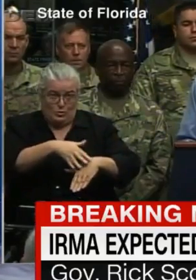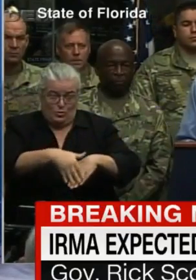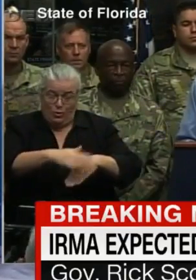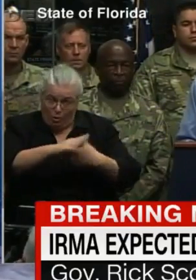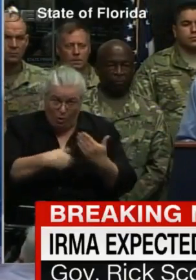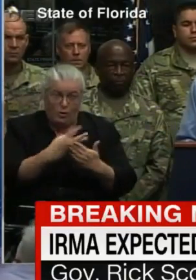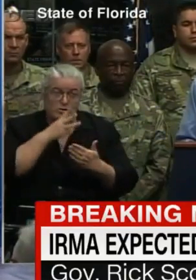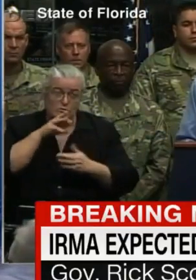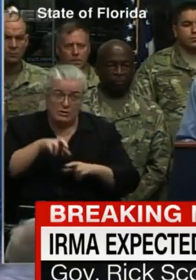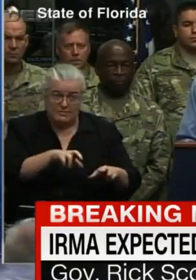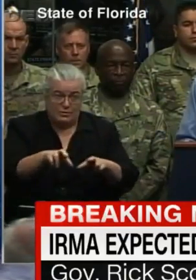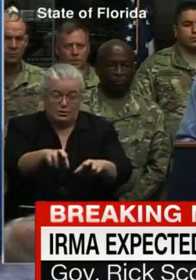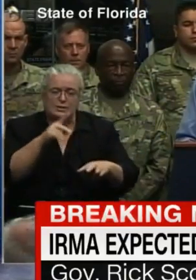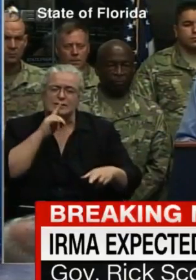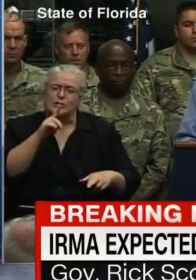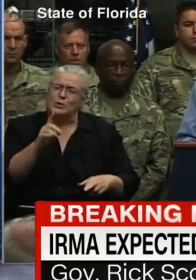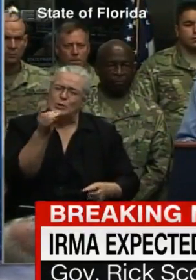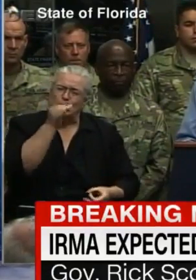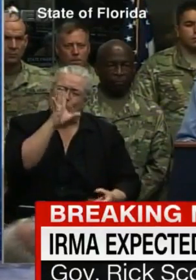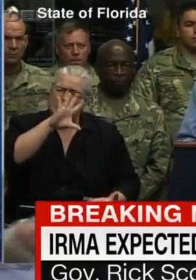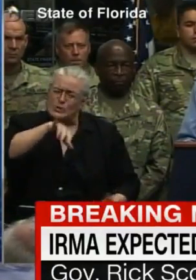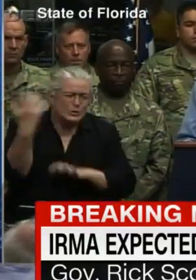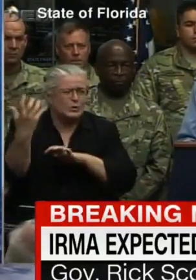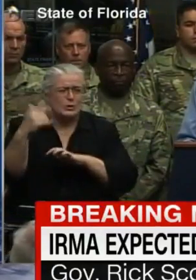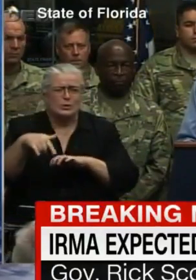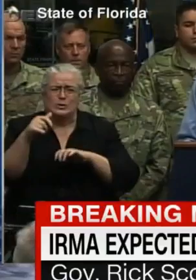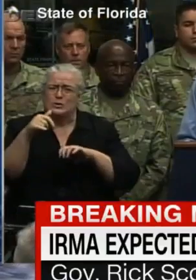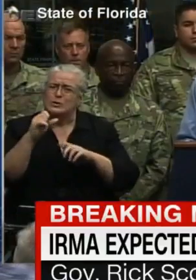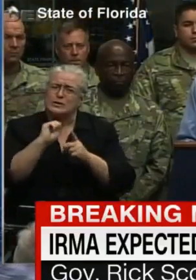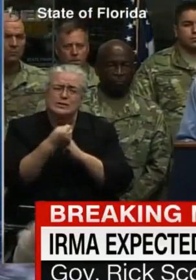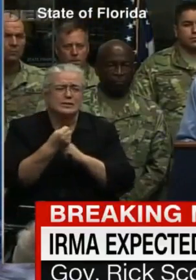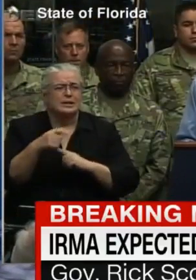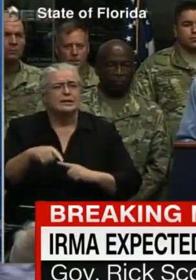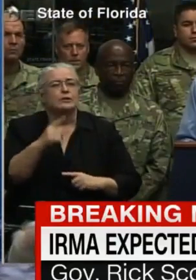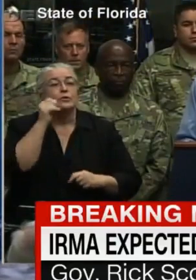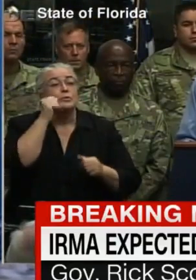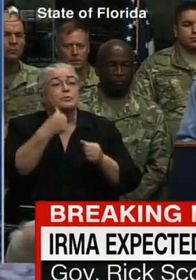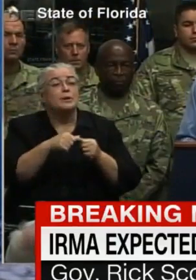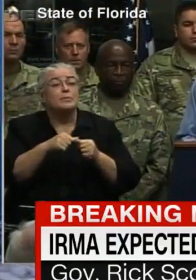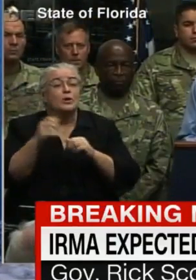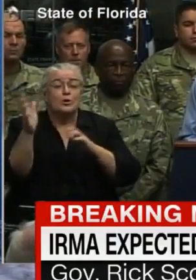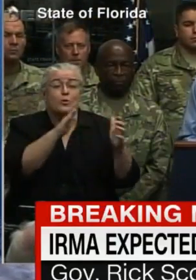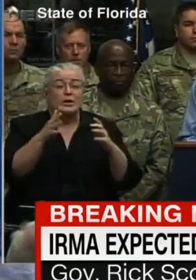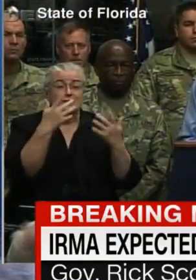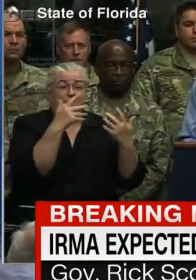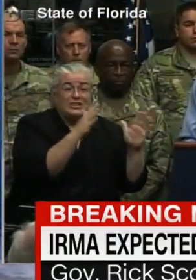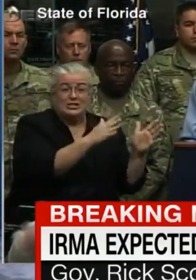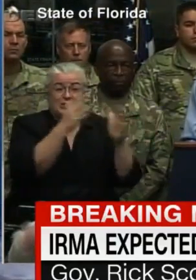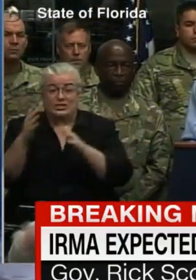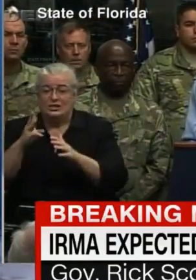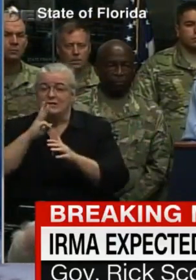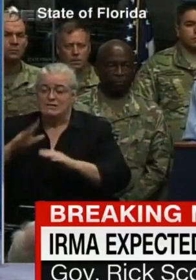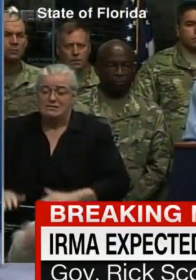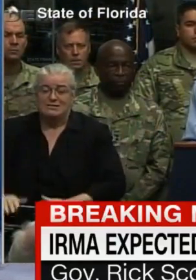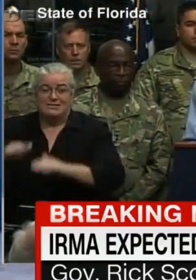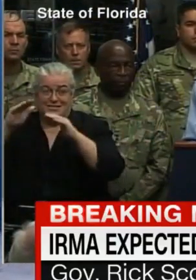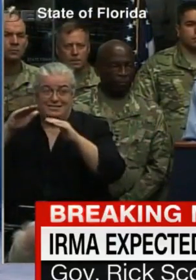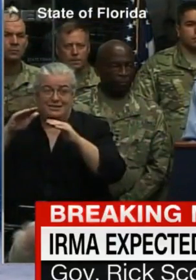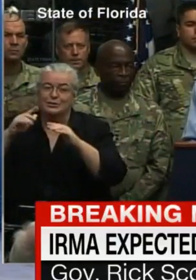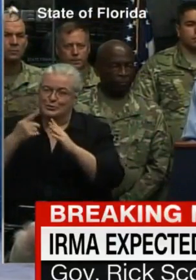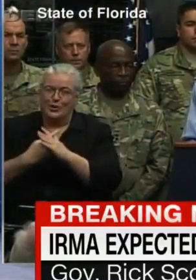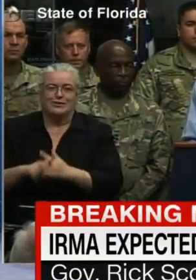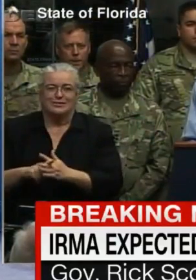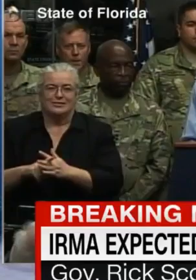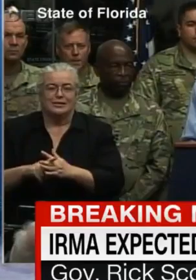situation. Remember, in southwest Florida, the storm surge comes after the strongest winds. Do not think the storm is over when the